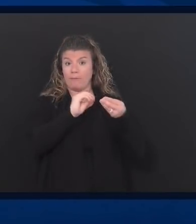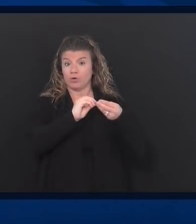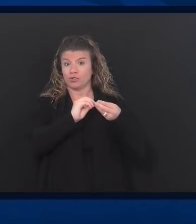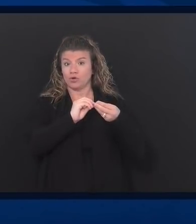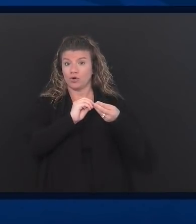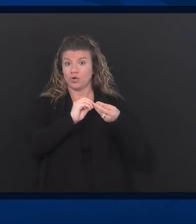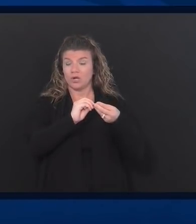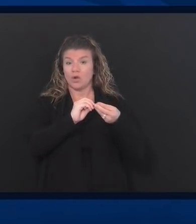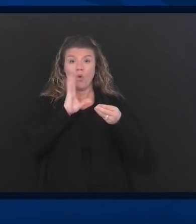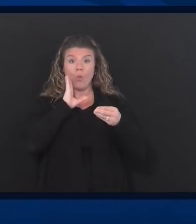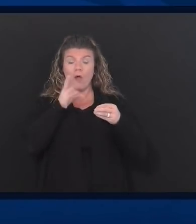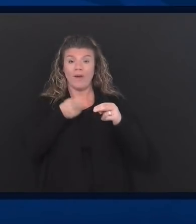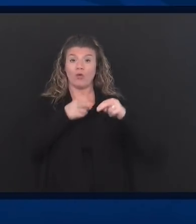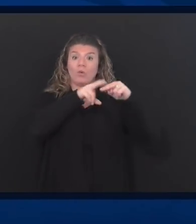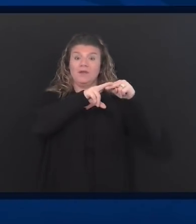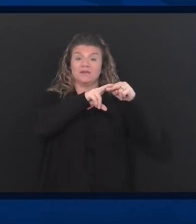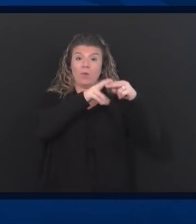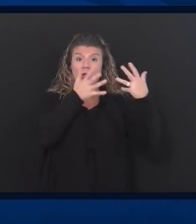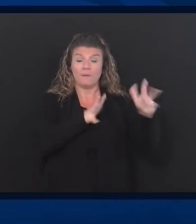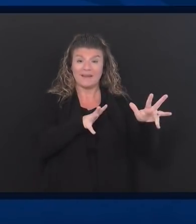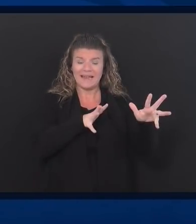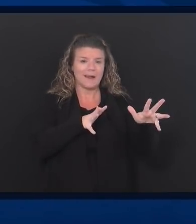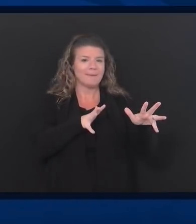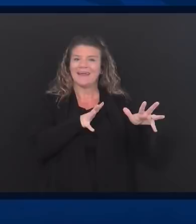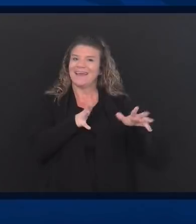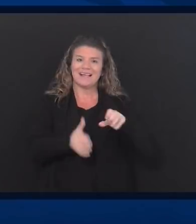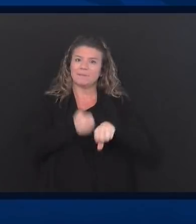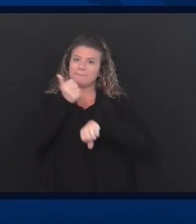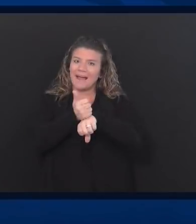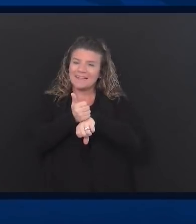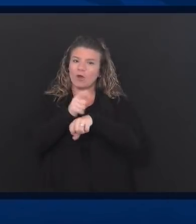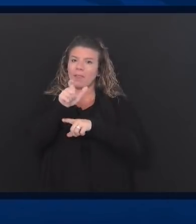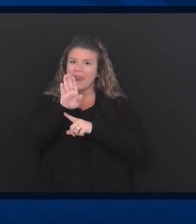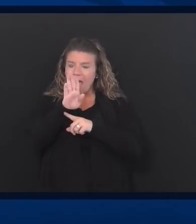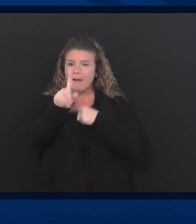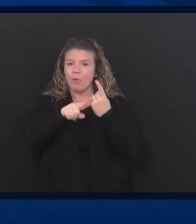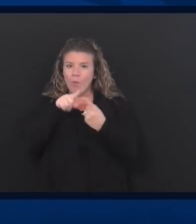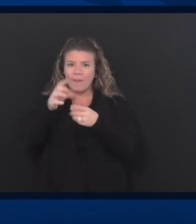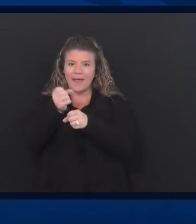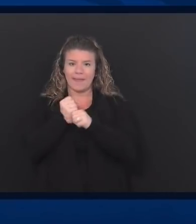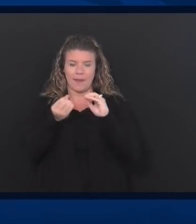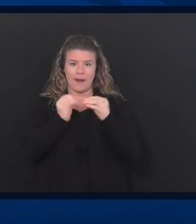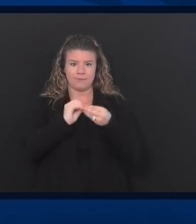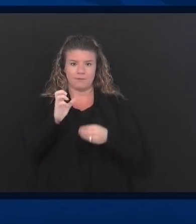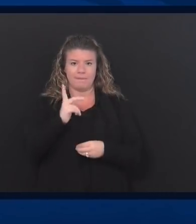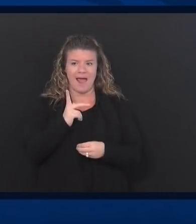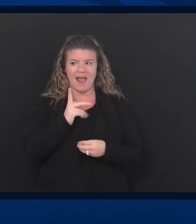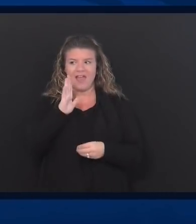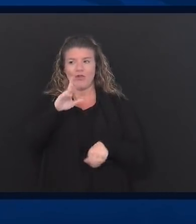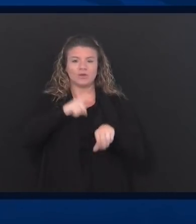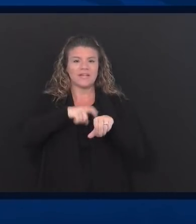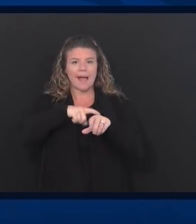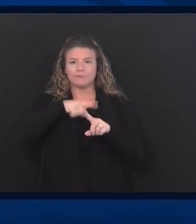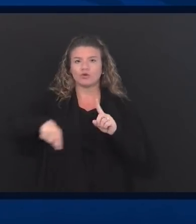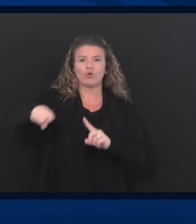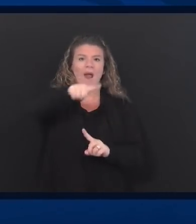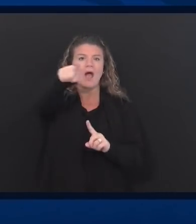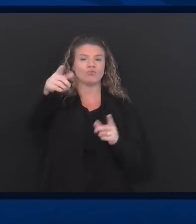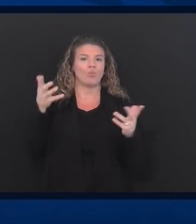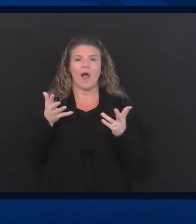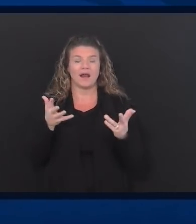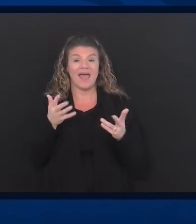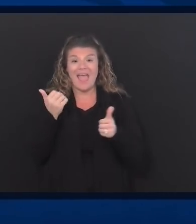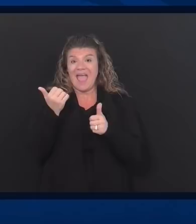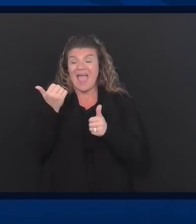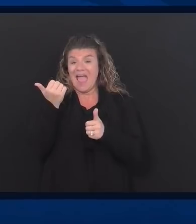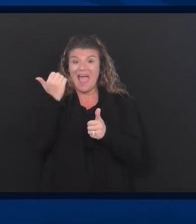in completeness based on when the laboratory gets their numbers back to us and what their turnaround time is. Everybody's